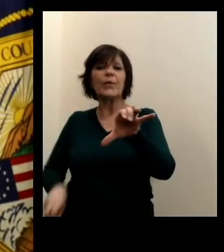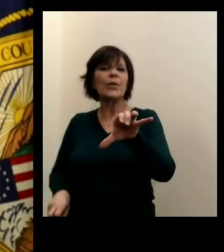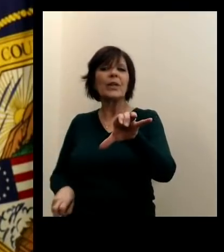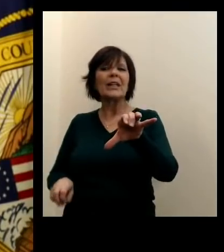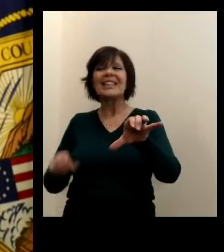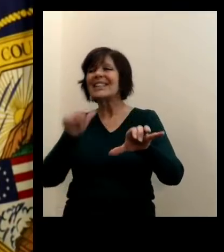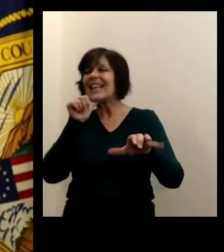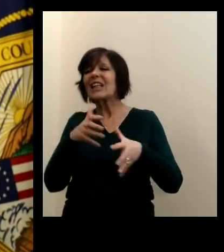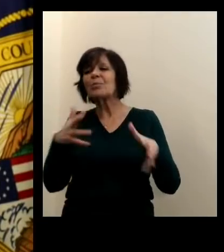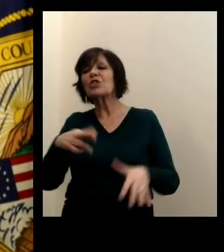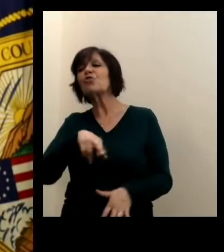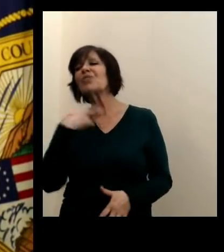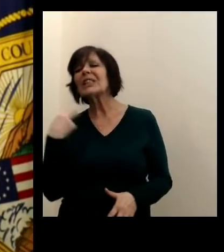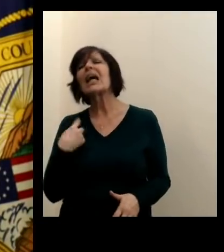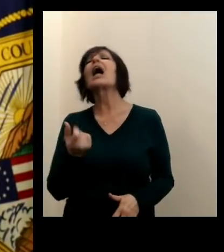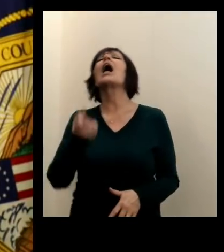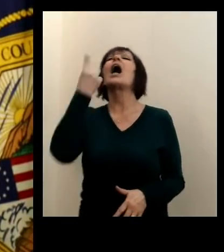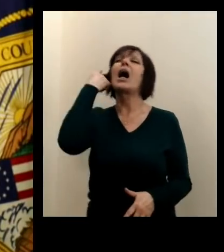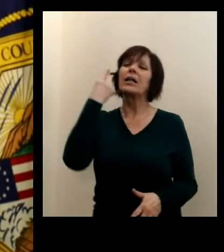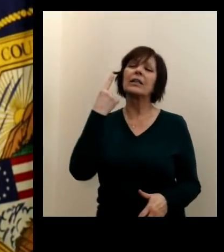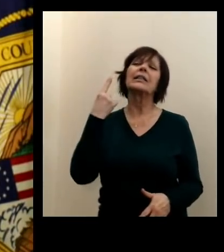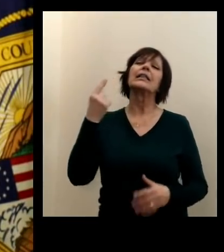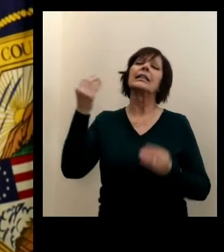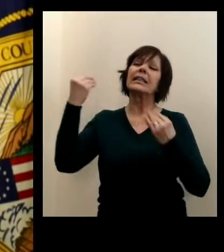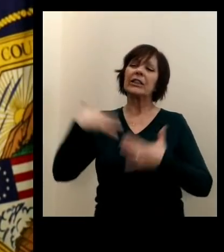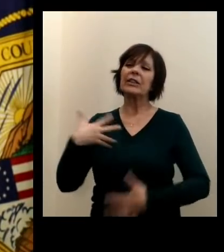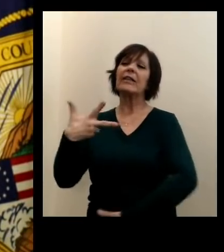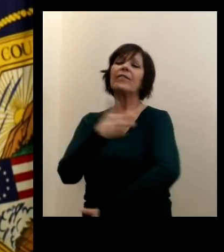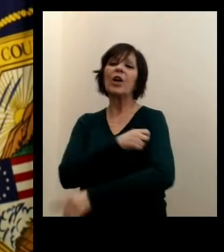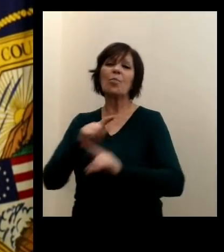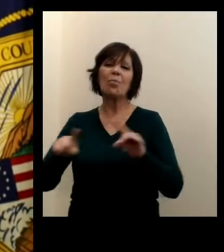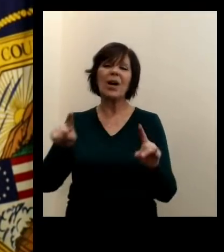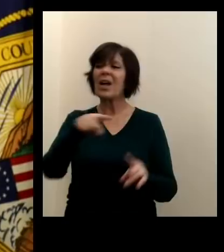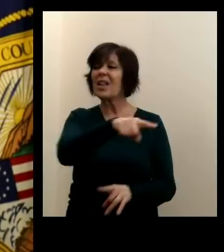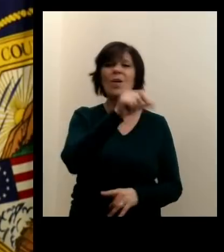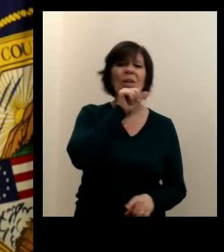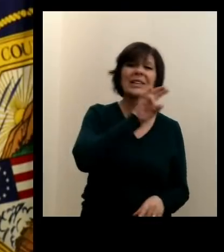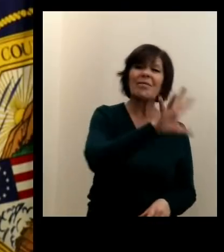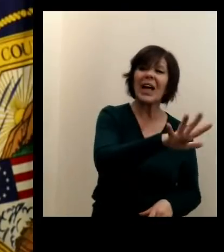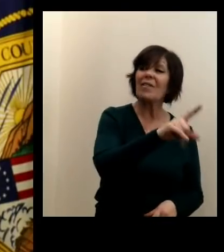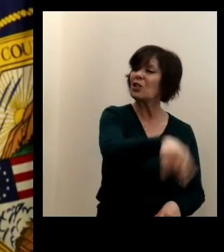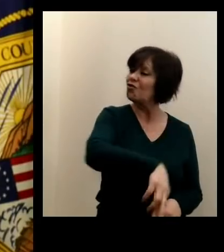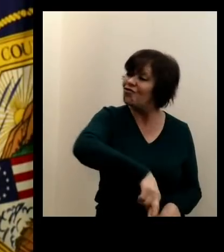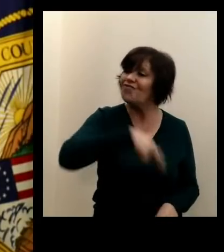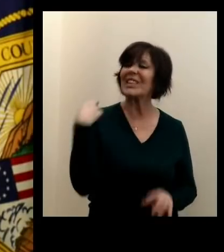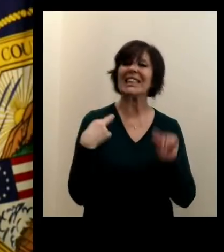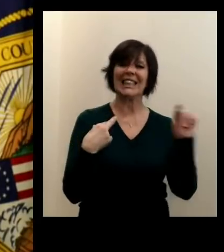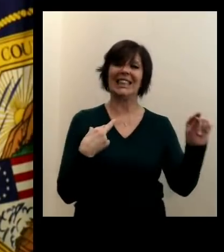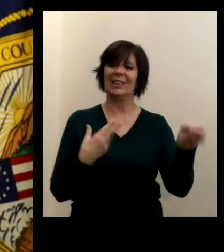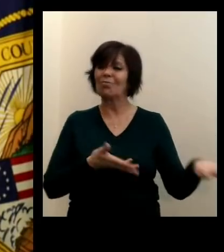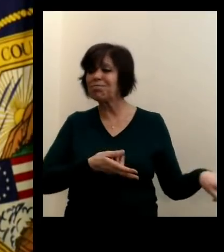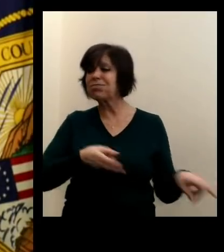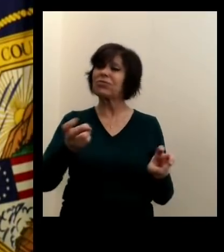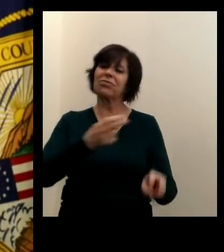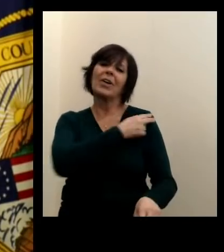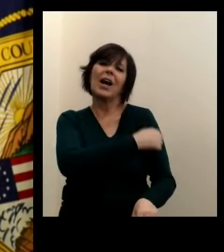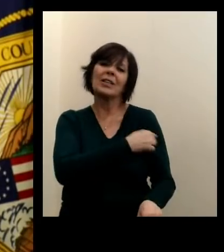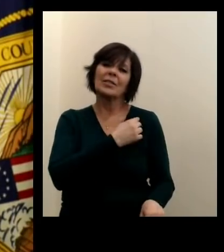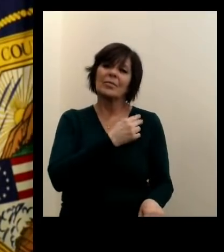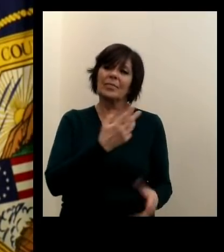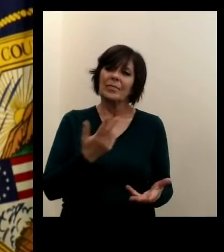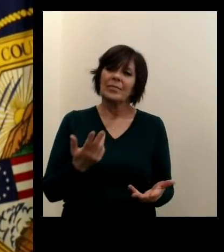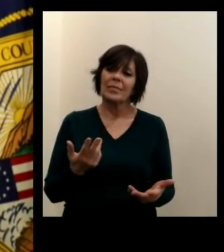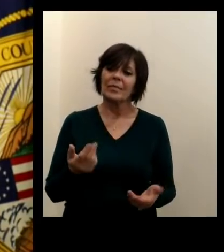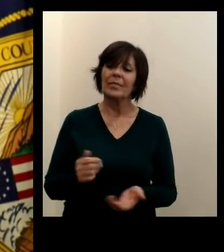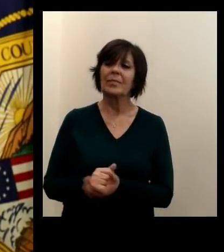risk, I understand the teachers want to get vaccinated, but our 75-year-olds are much at risk for hospitalization and deaths than our 25